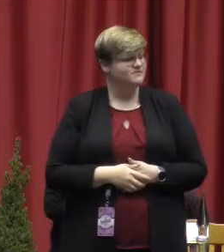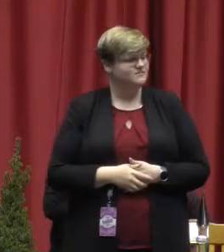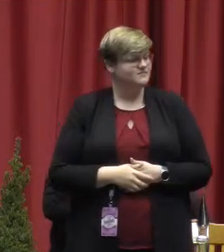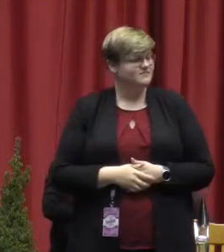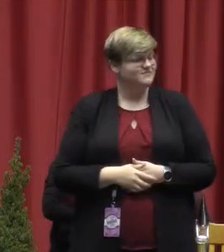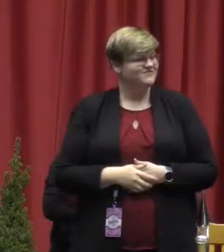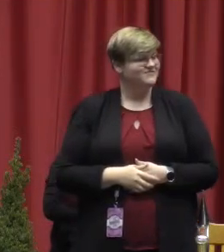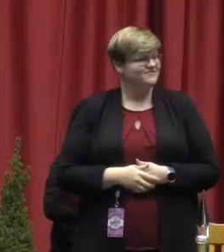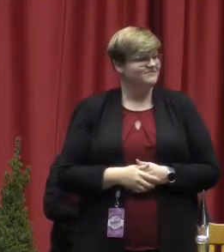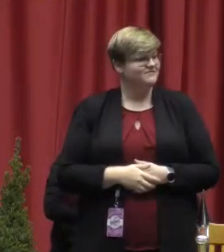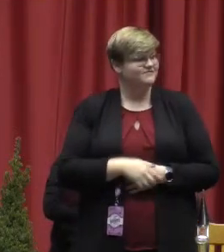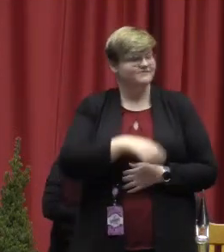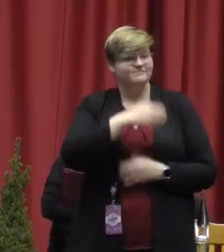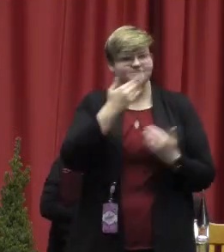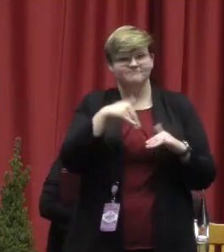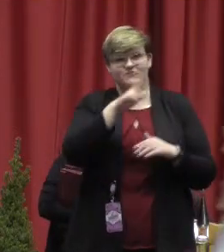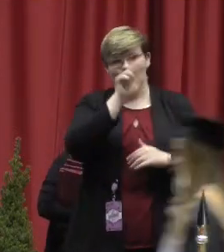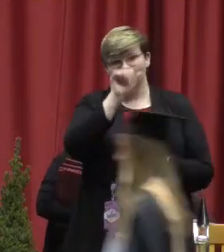Rachel Gordon.